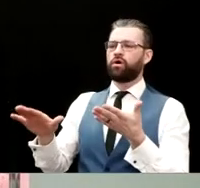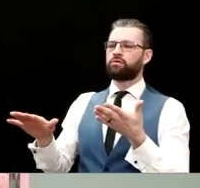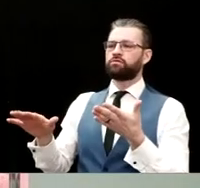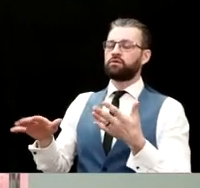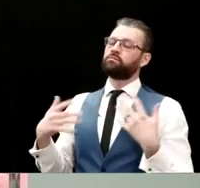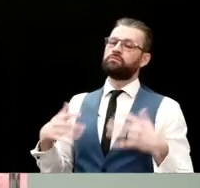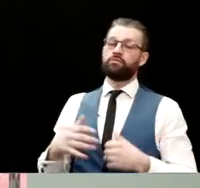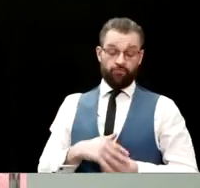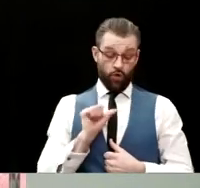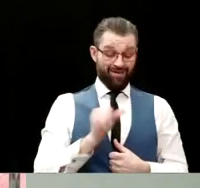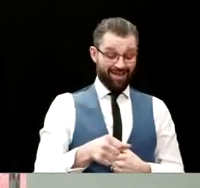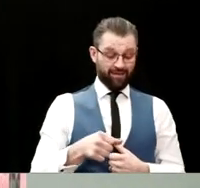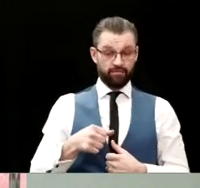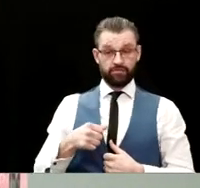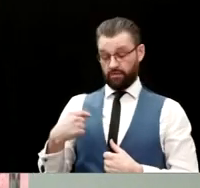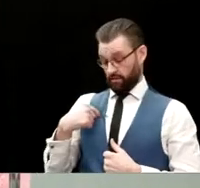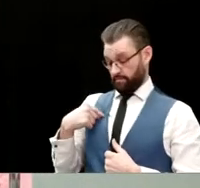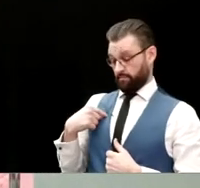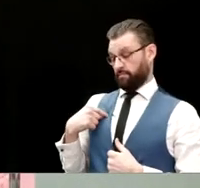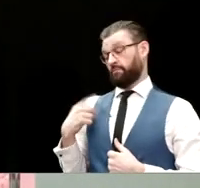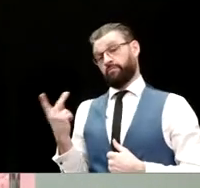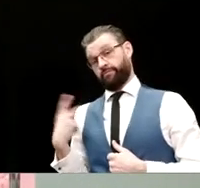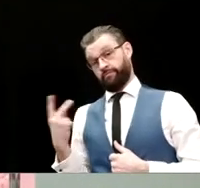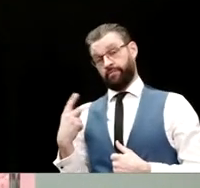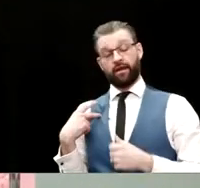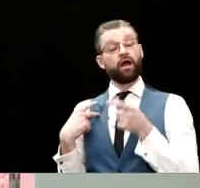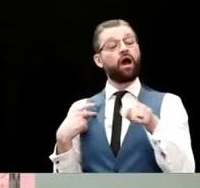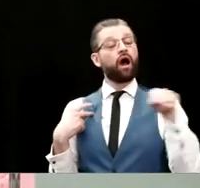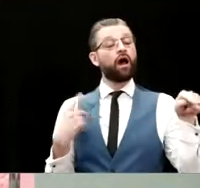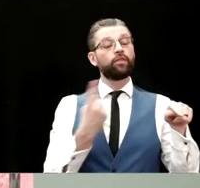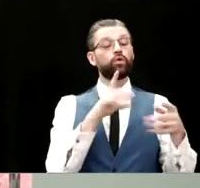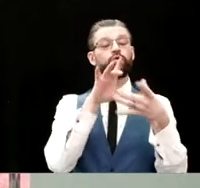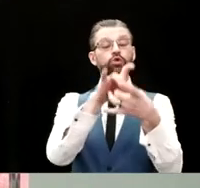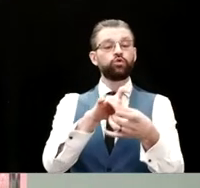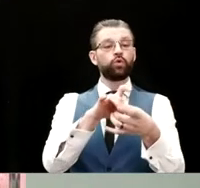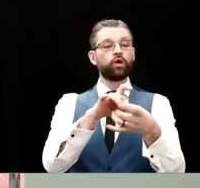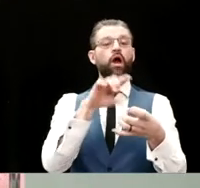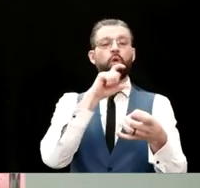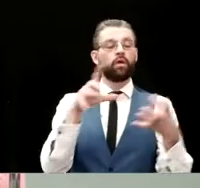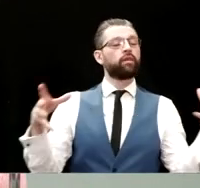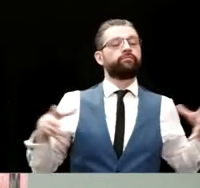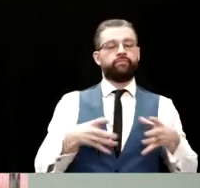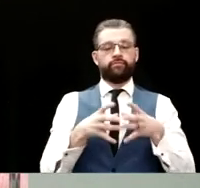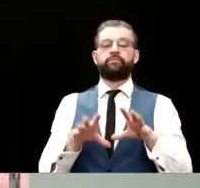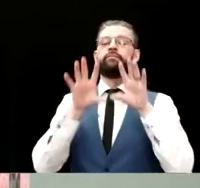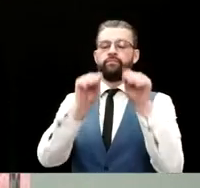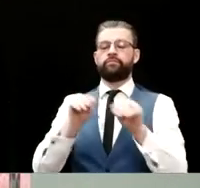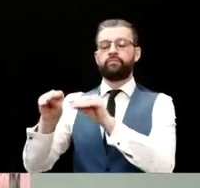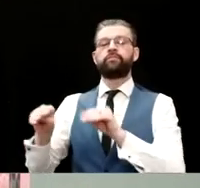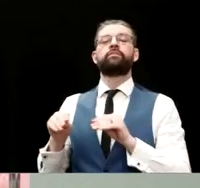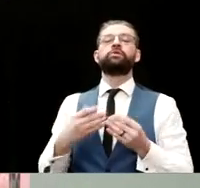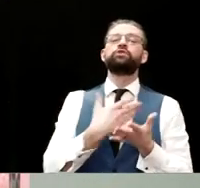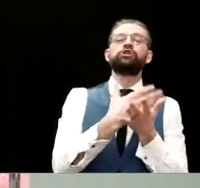Steps project, me, Gia, and our fellow participants gave presentations to other pupils at our school to share what we had